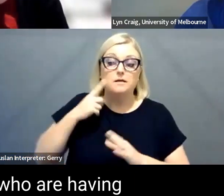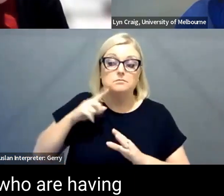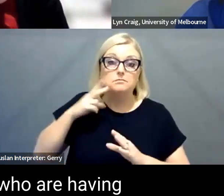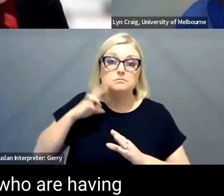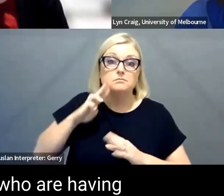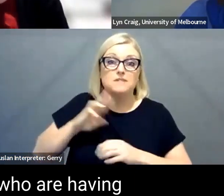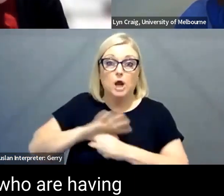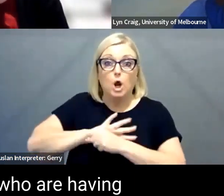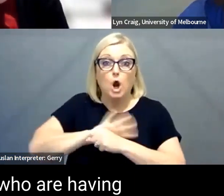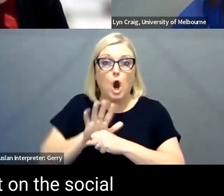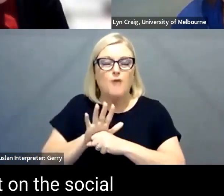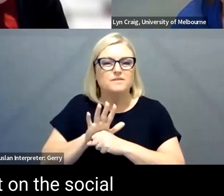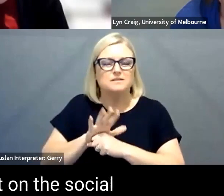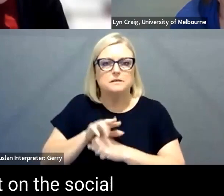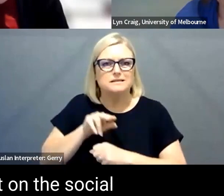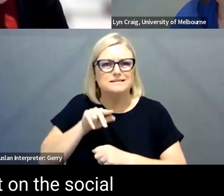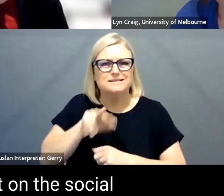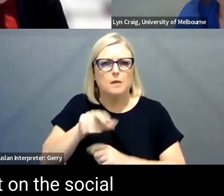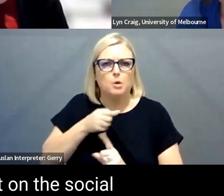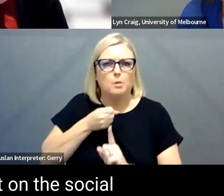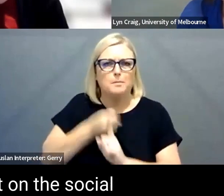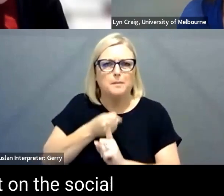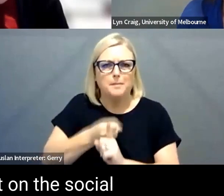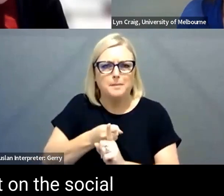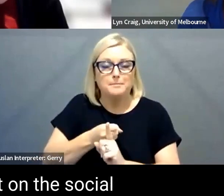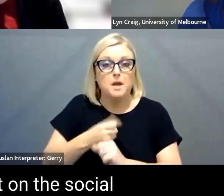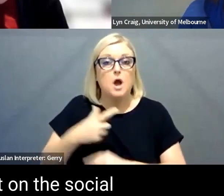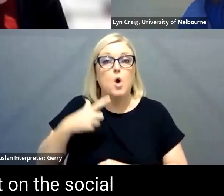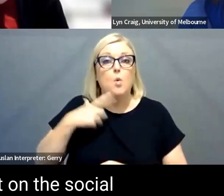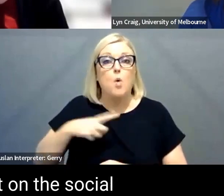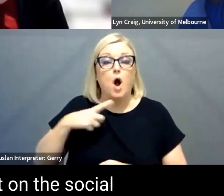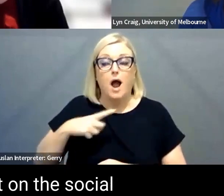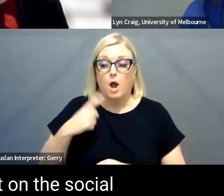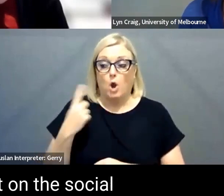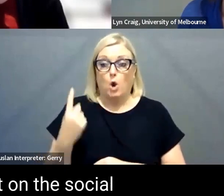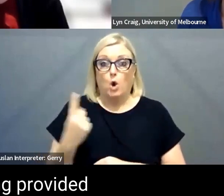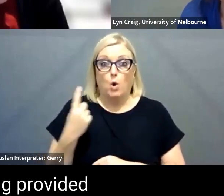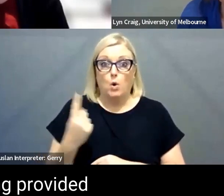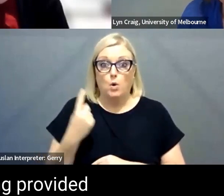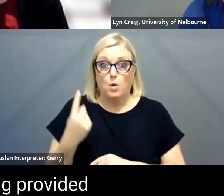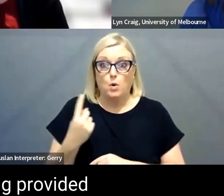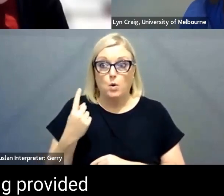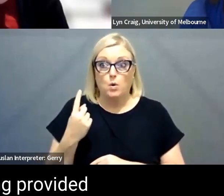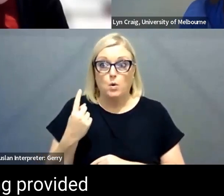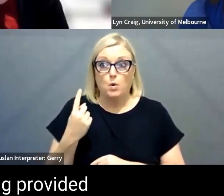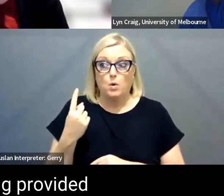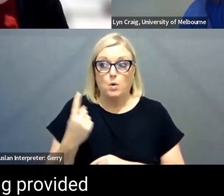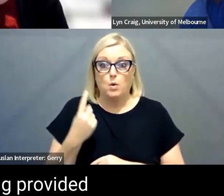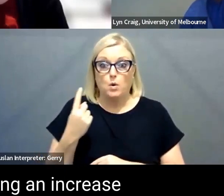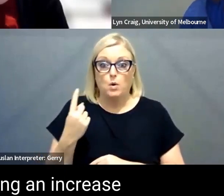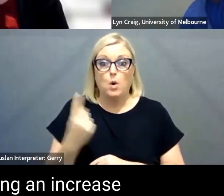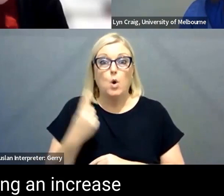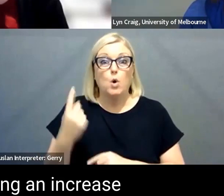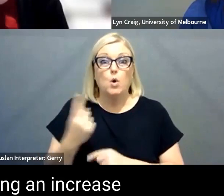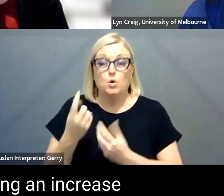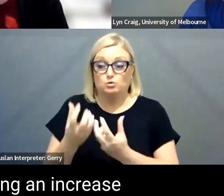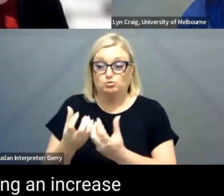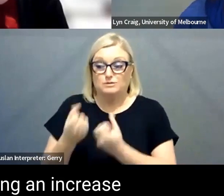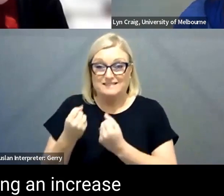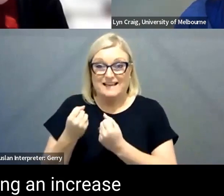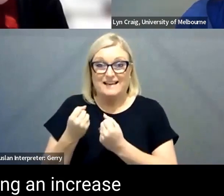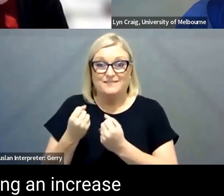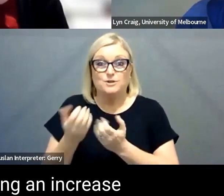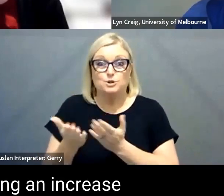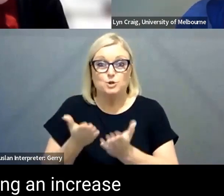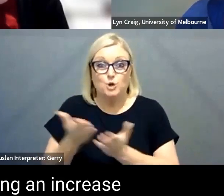having financial difficulties are more reliant on the social and community services that are being provided by our members. So they are seeing